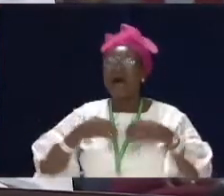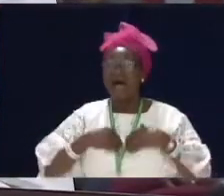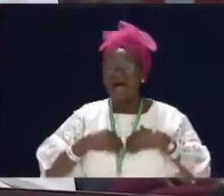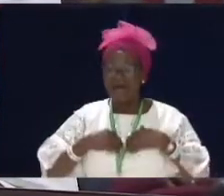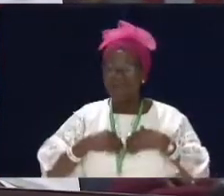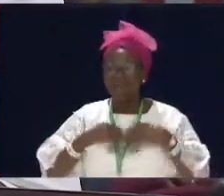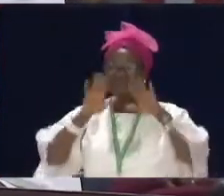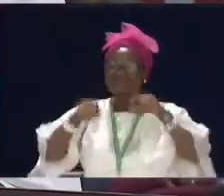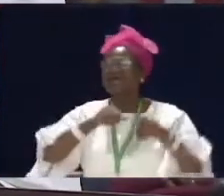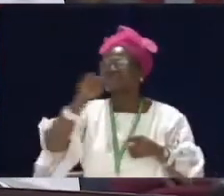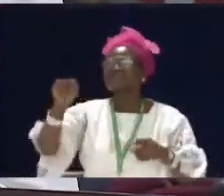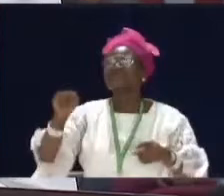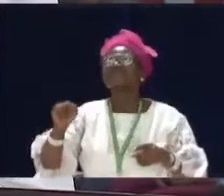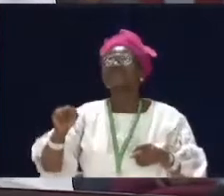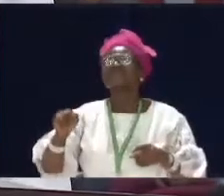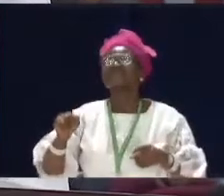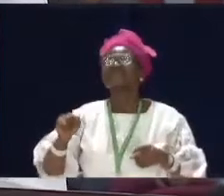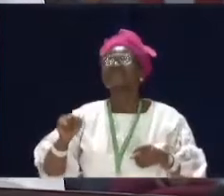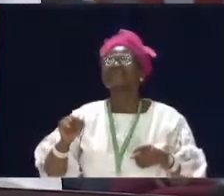Thank you, my Father and my God.